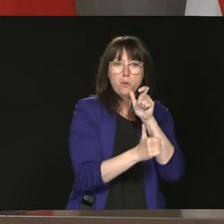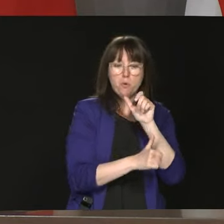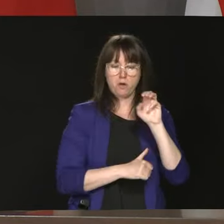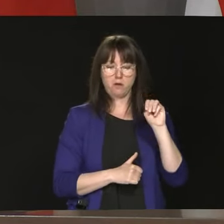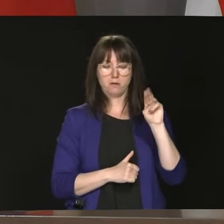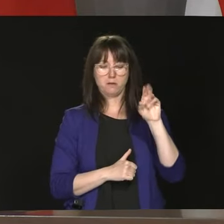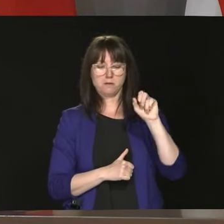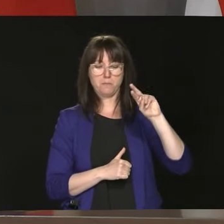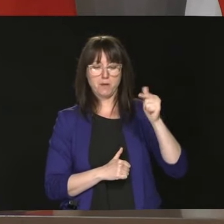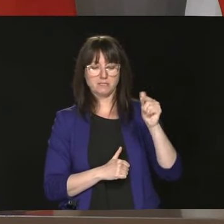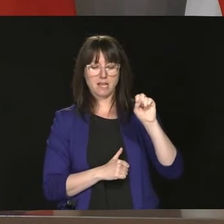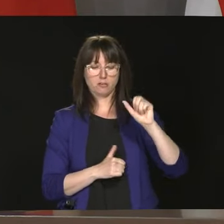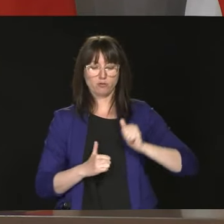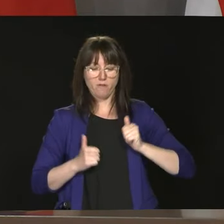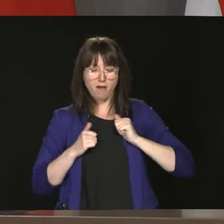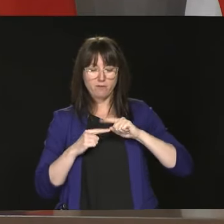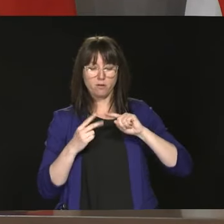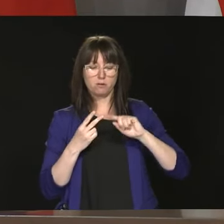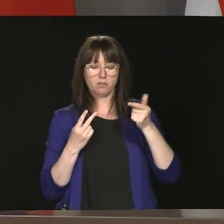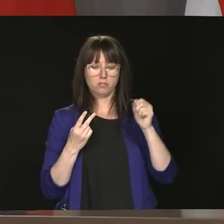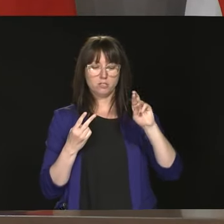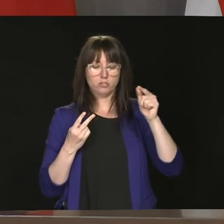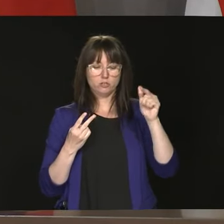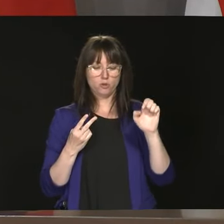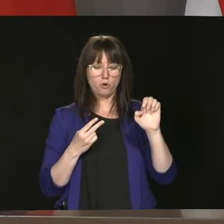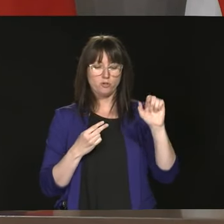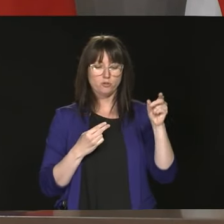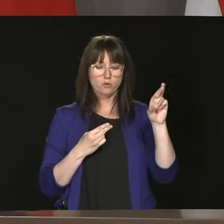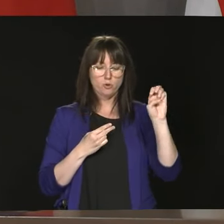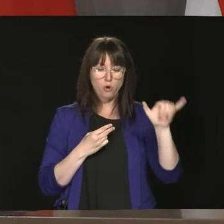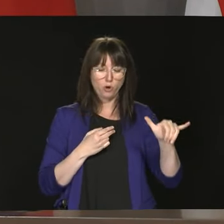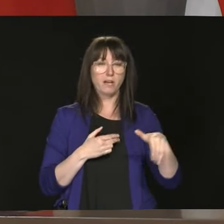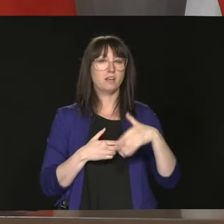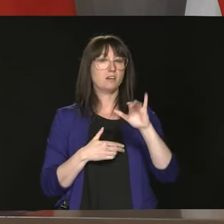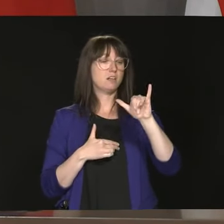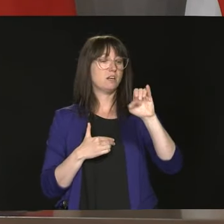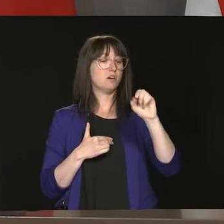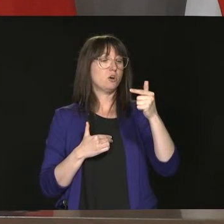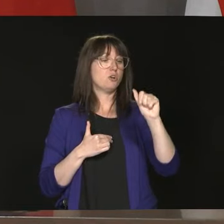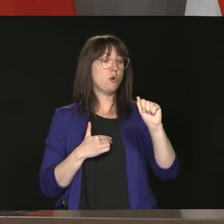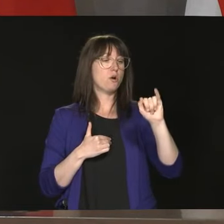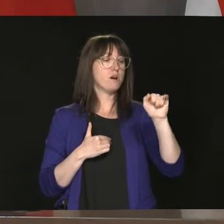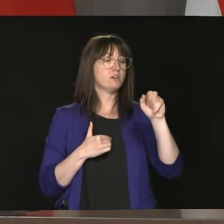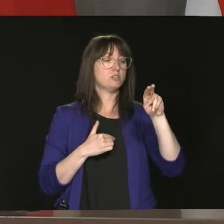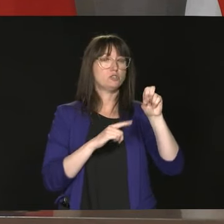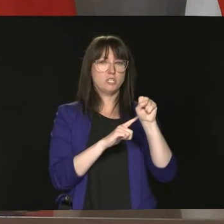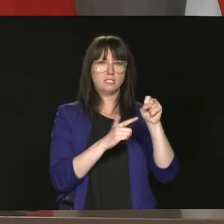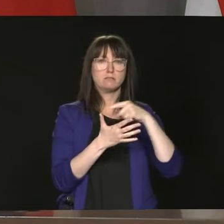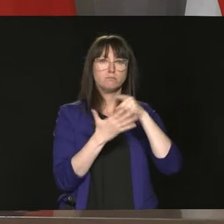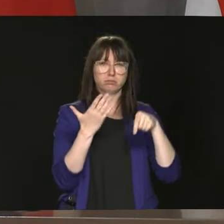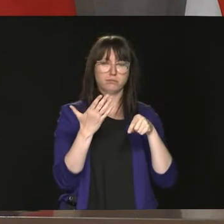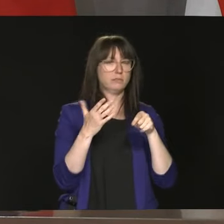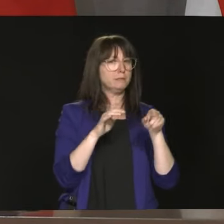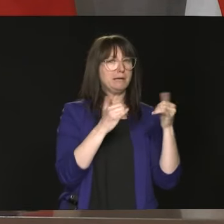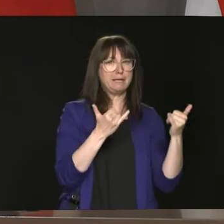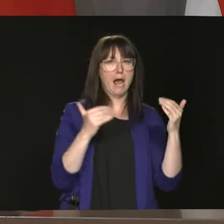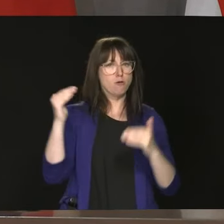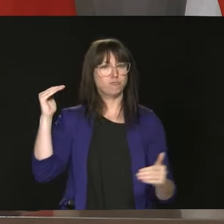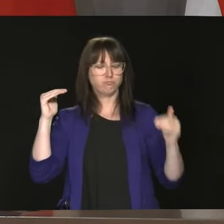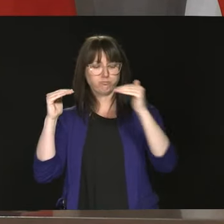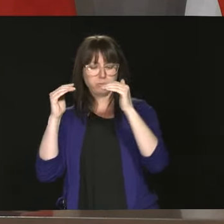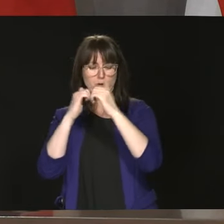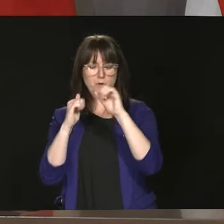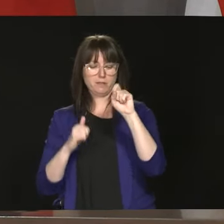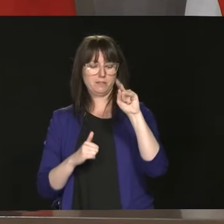Rudel, and Yoga Jeans. These companies join the ranks of Stanfield, Calco Group, and Canada Goose